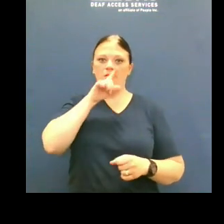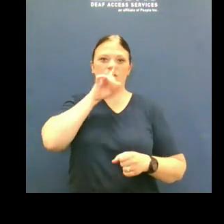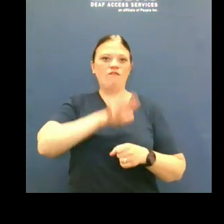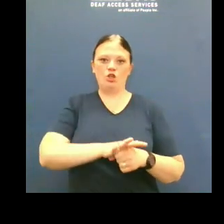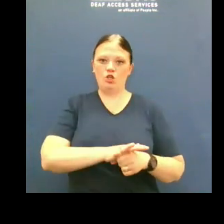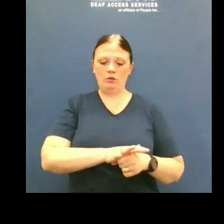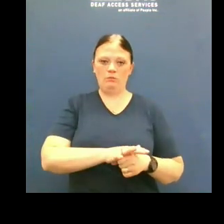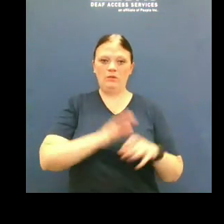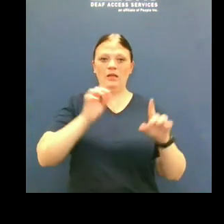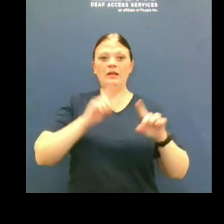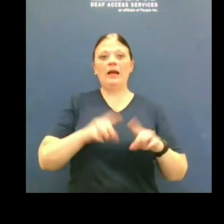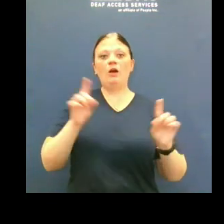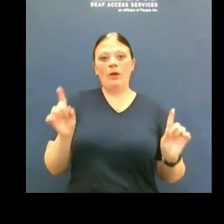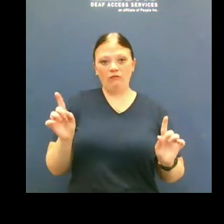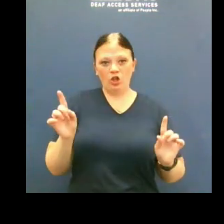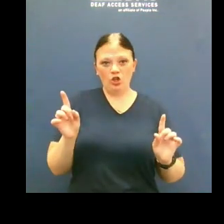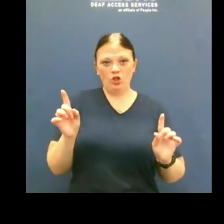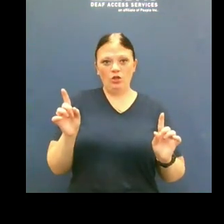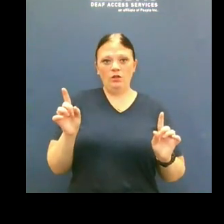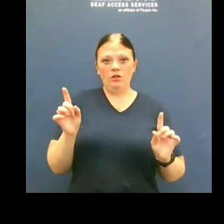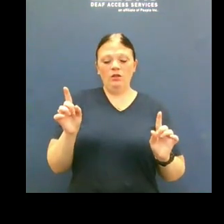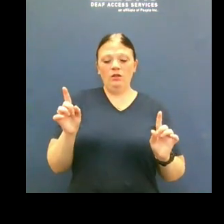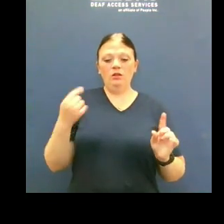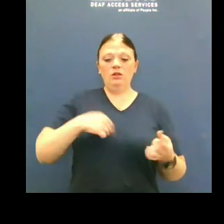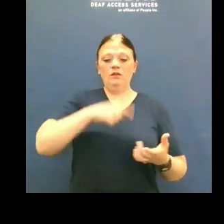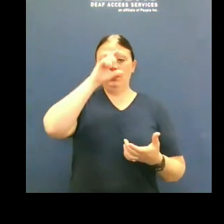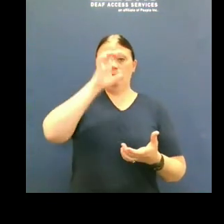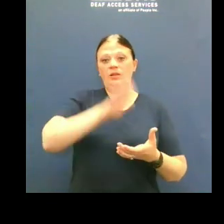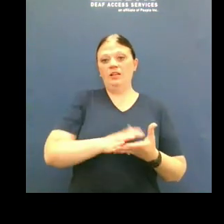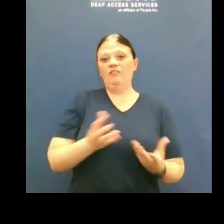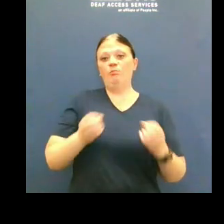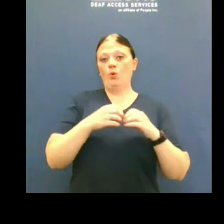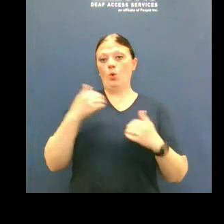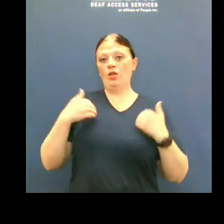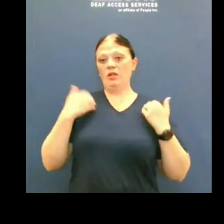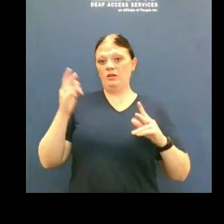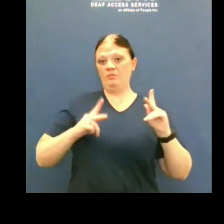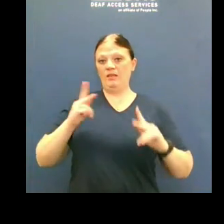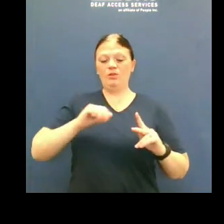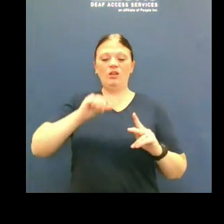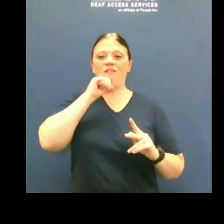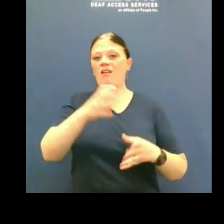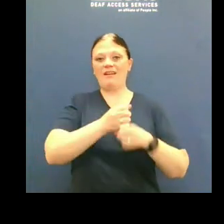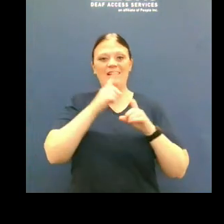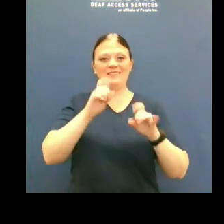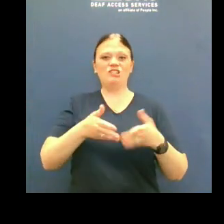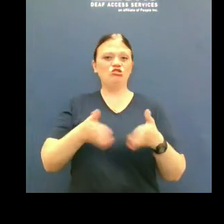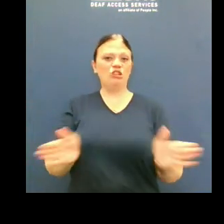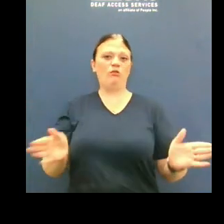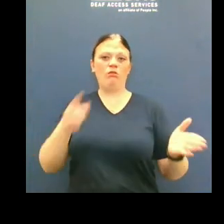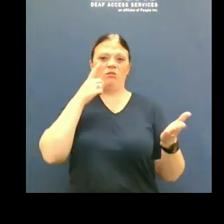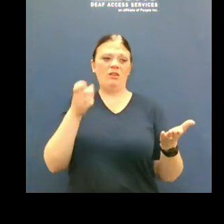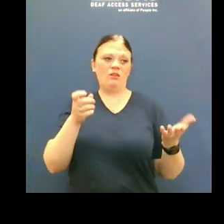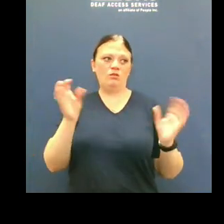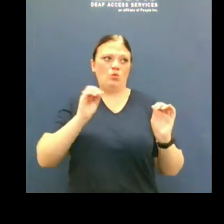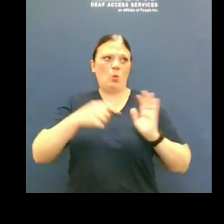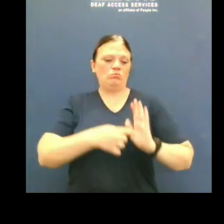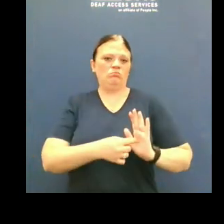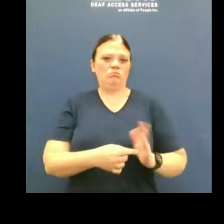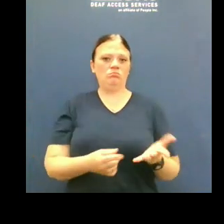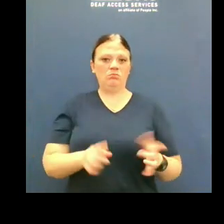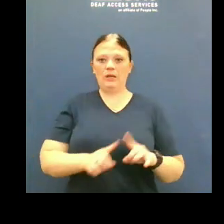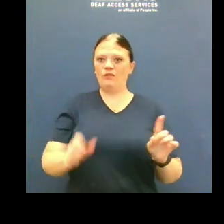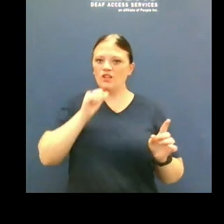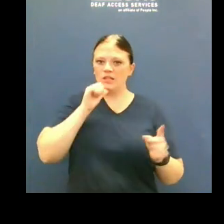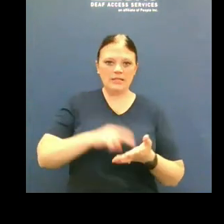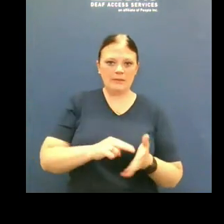in. However, we know that we believe that more young people are not being tested in general because they're asymptomatic. However, it